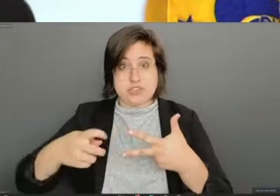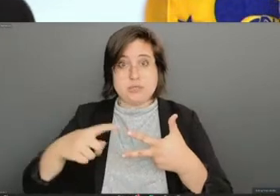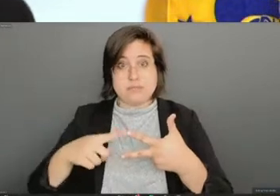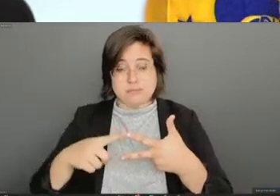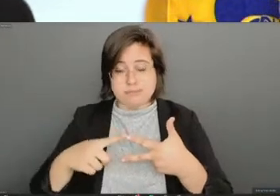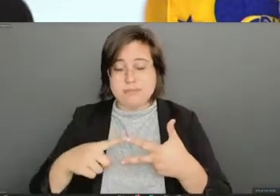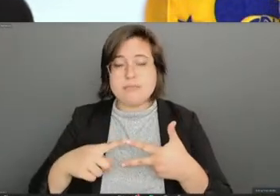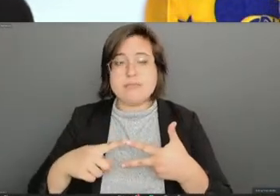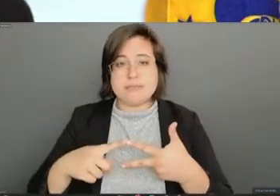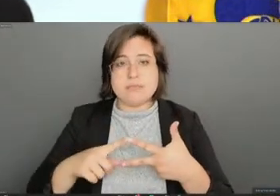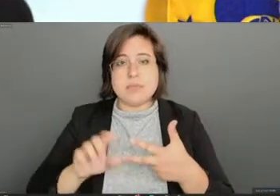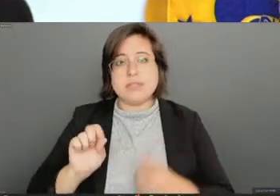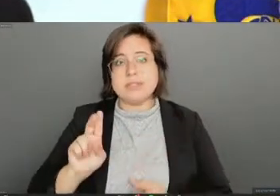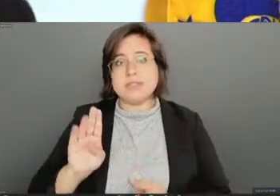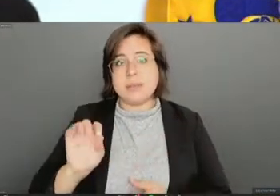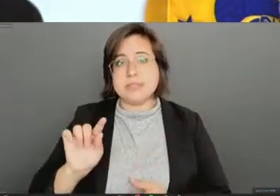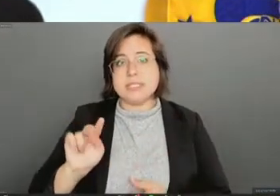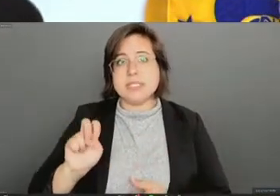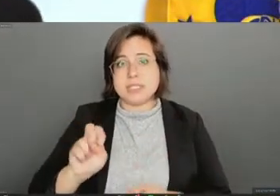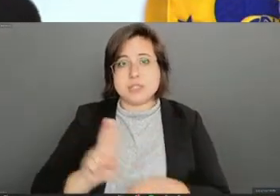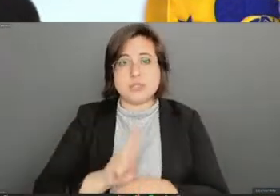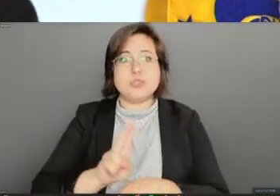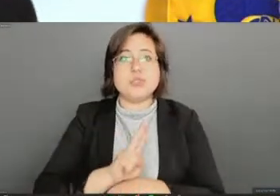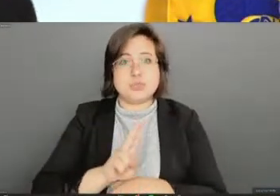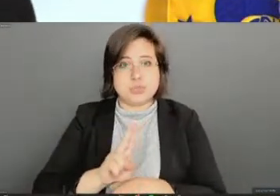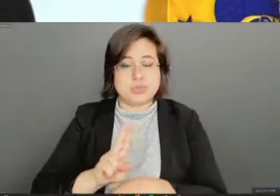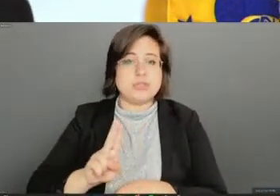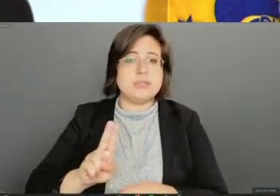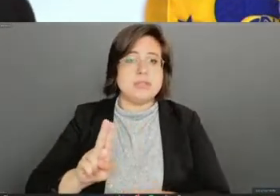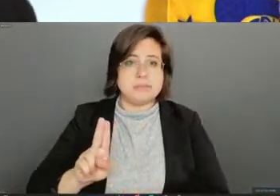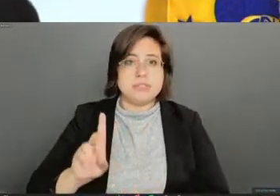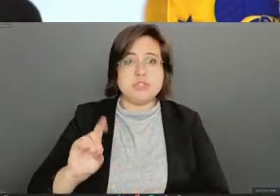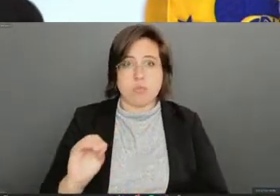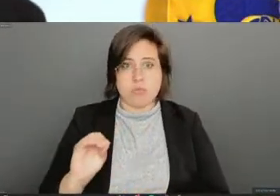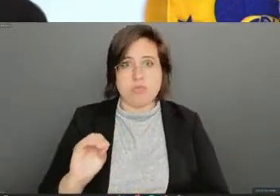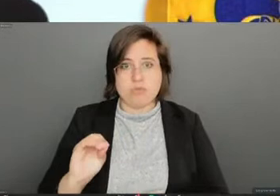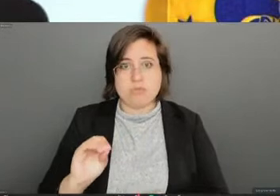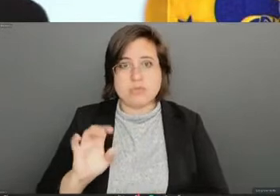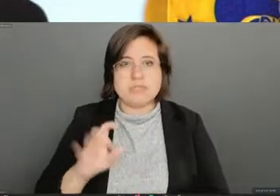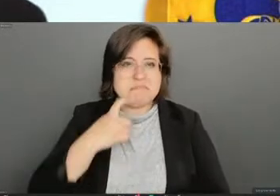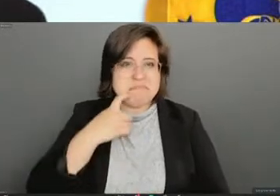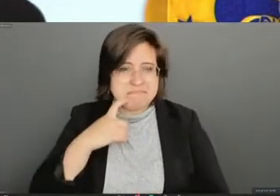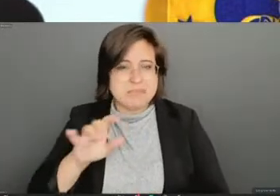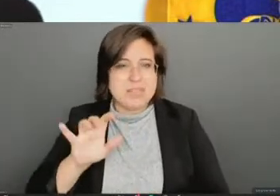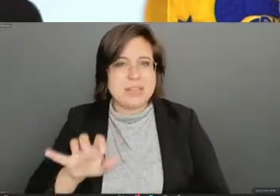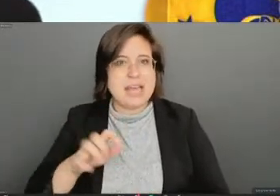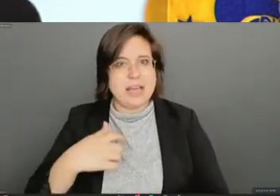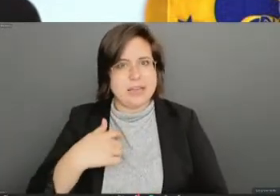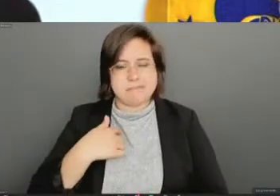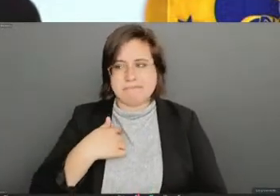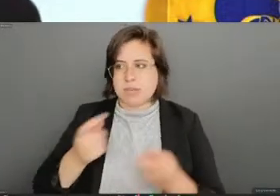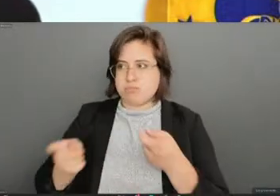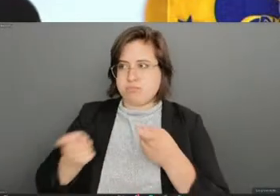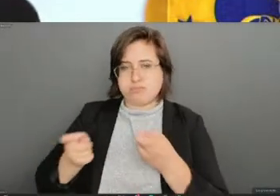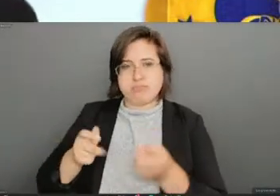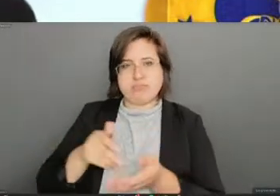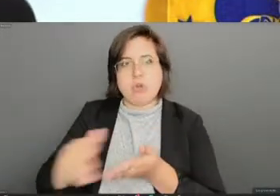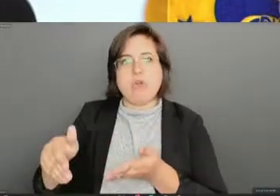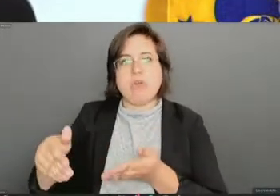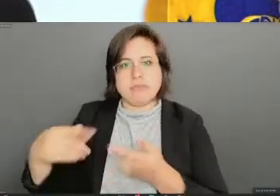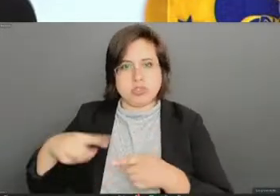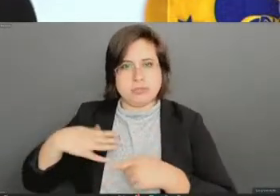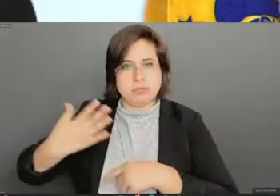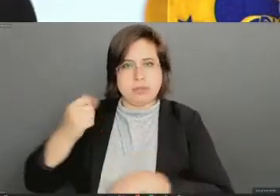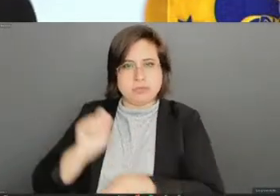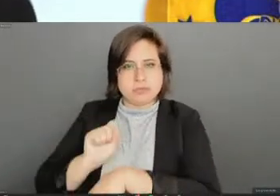is substance use disorders. This was an area that I worked on a great deal when I was Surgeon General during the Obama administration, but what we have seen